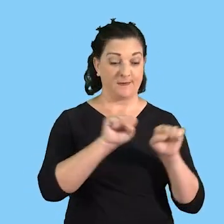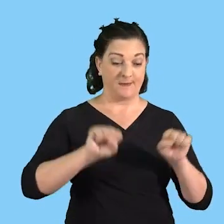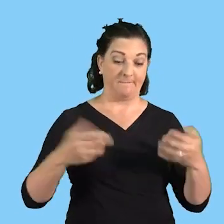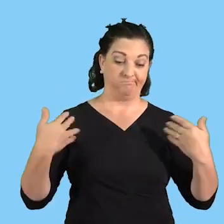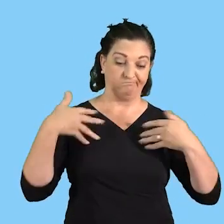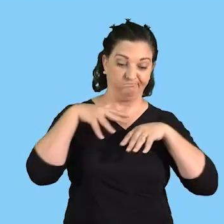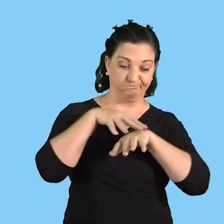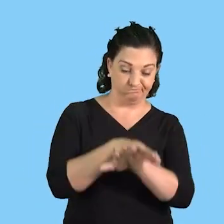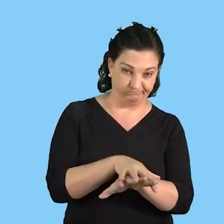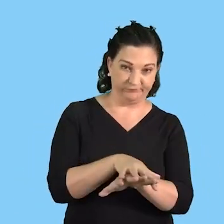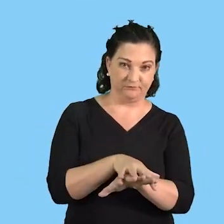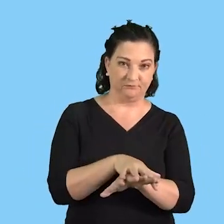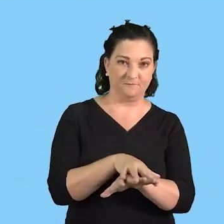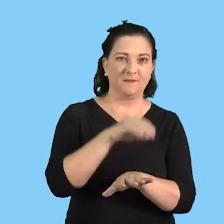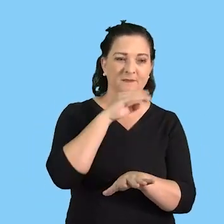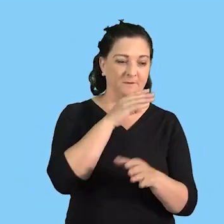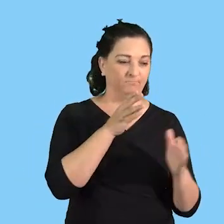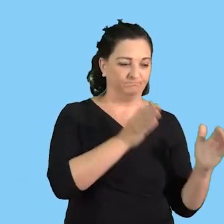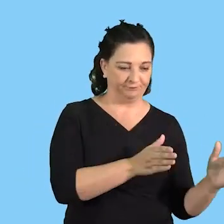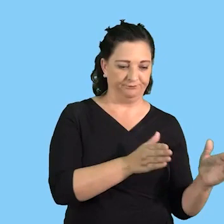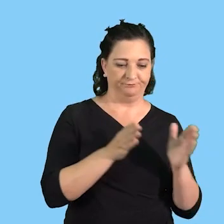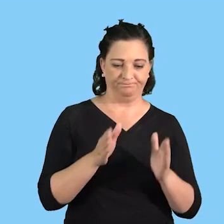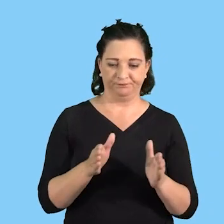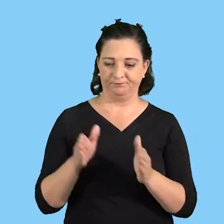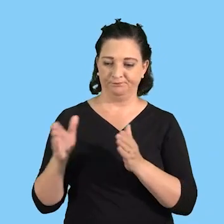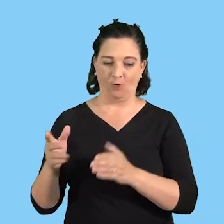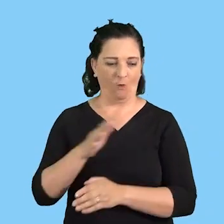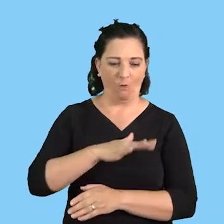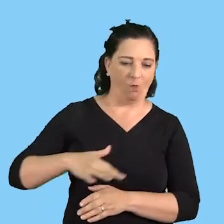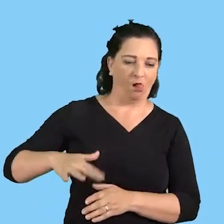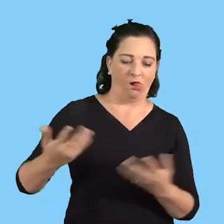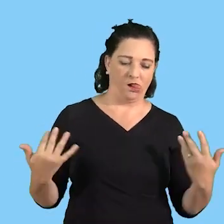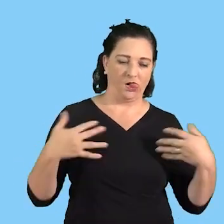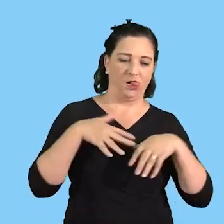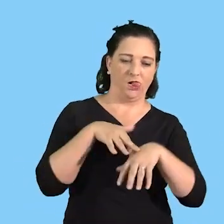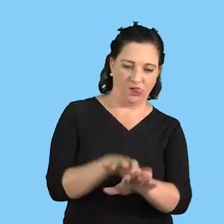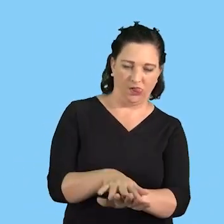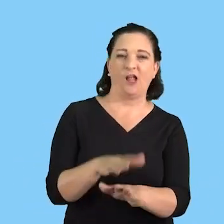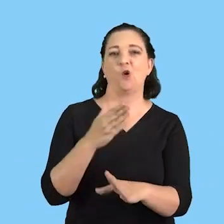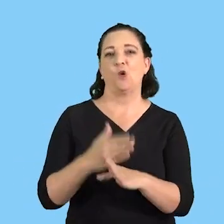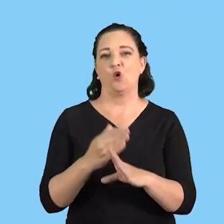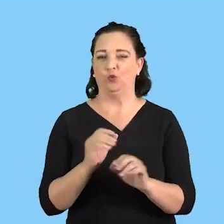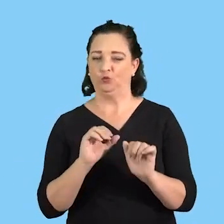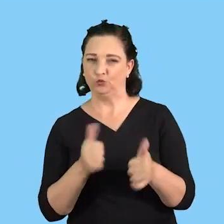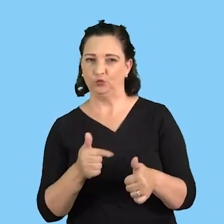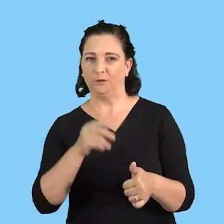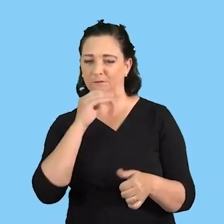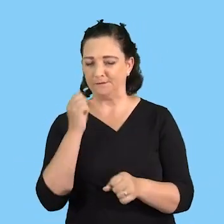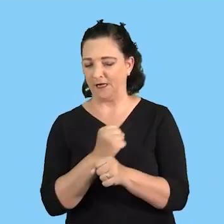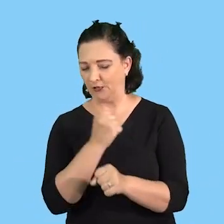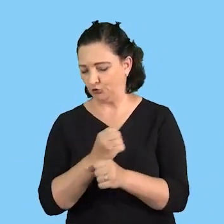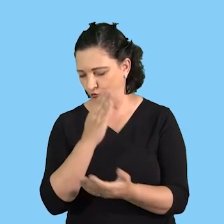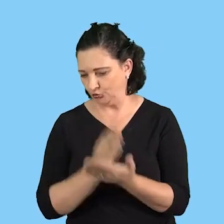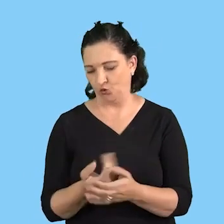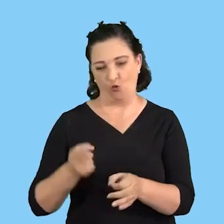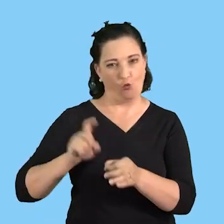that there are different parts that are combined together, that are working together to make sure that there is quality that has been